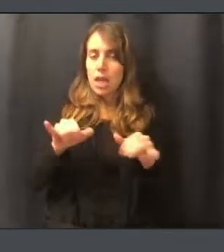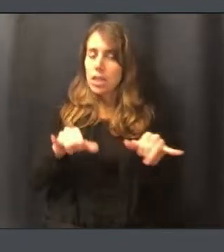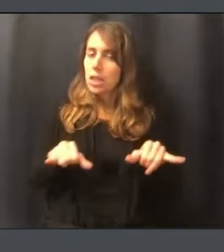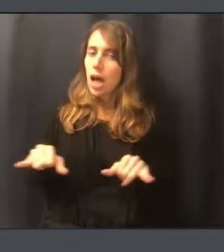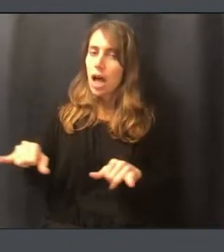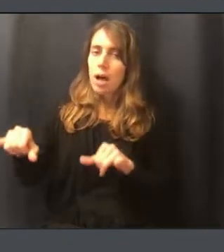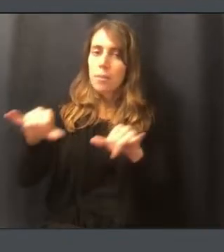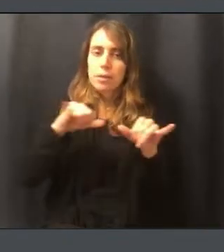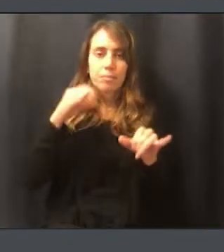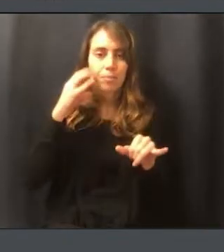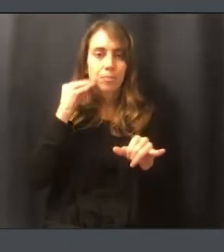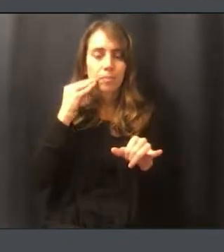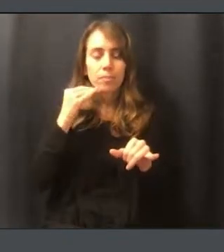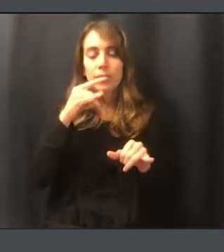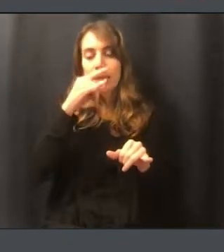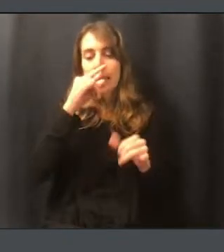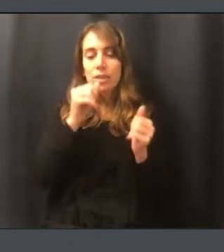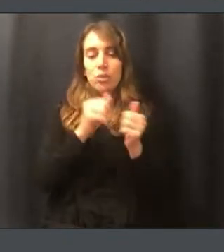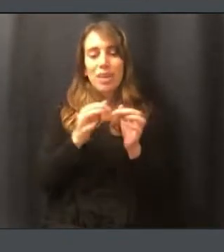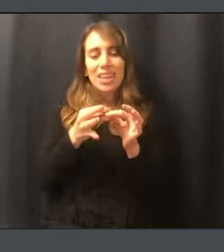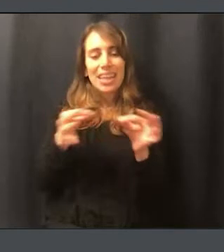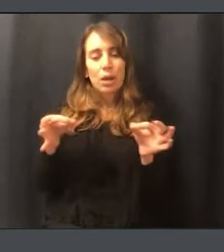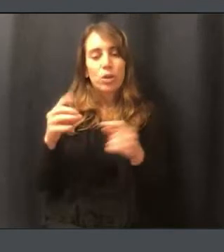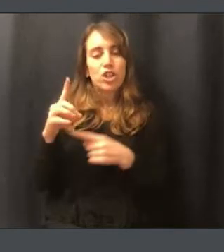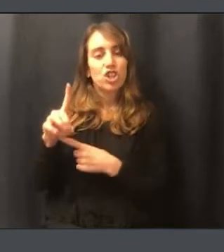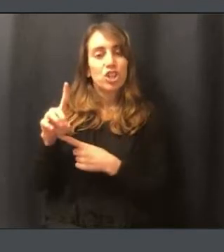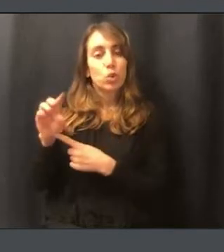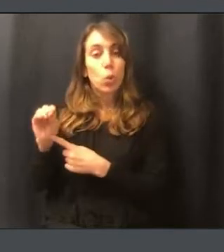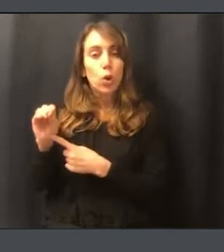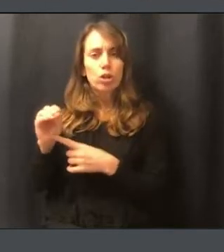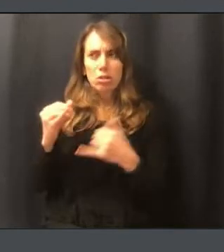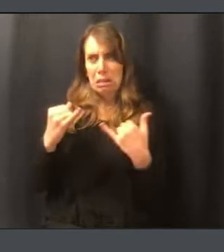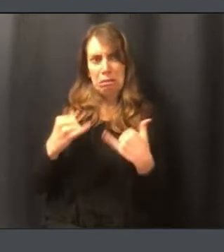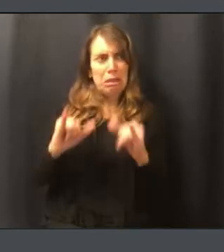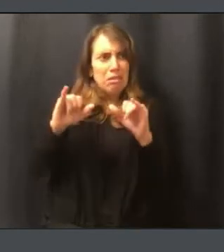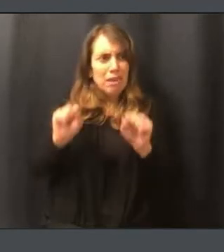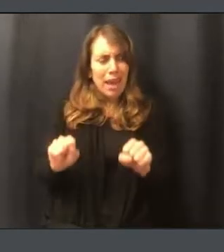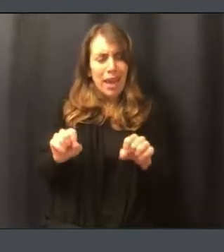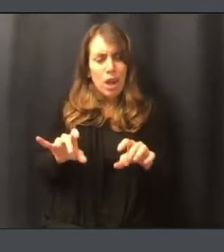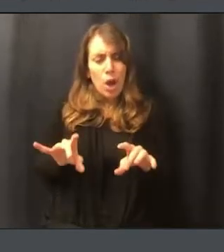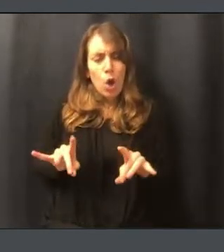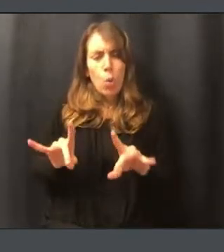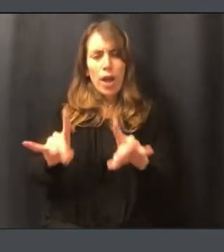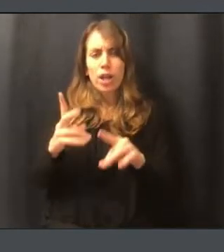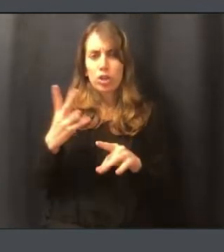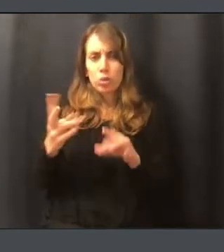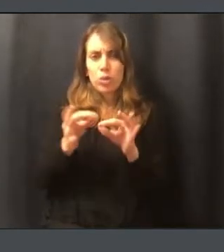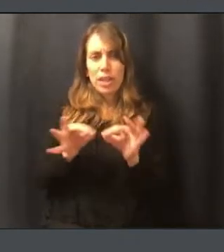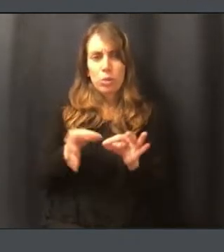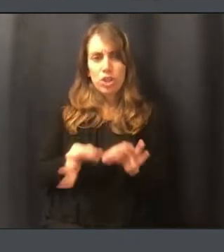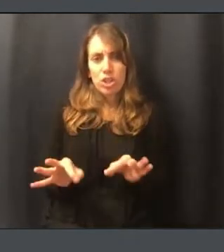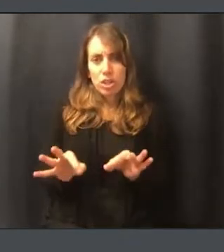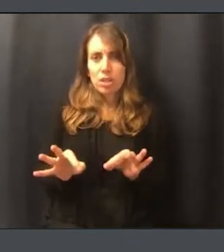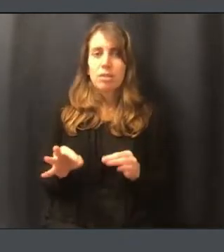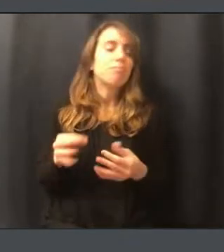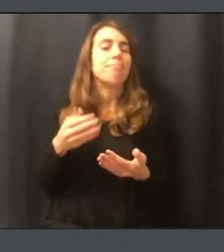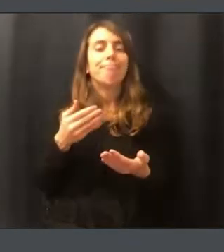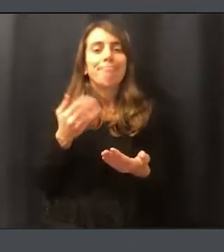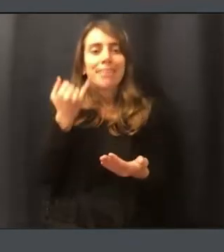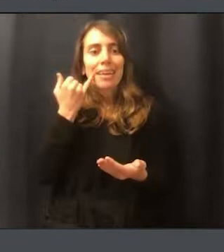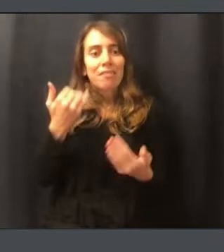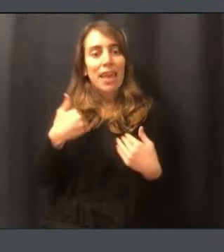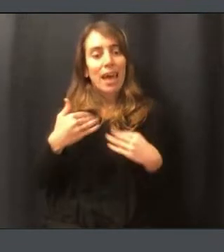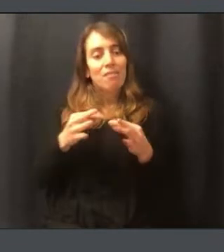And we know that kids who have language disorders can acquire 2 languages, and the fact that they have a language disorder or impairment